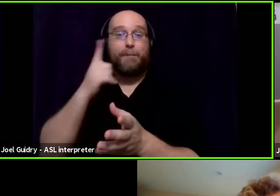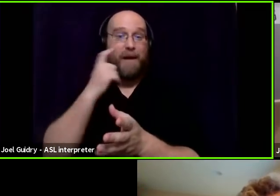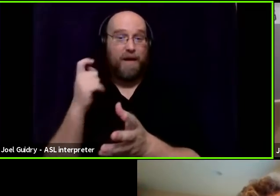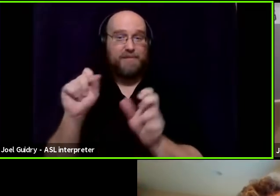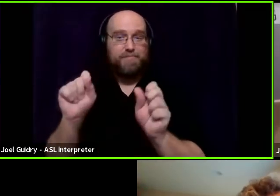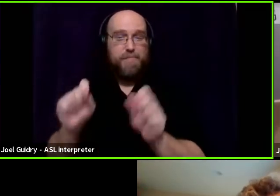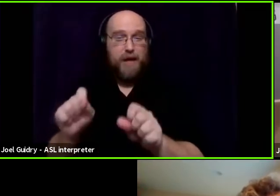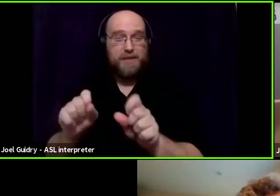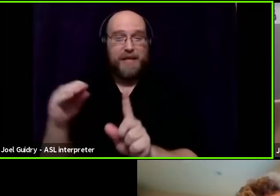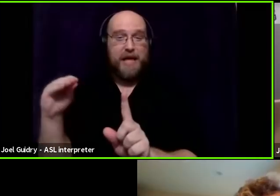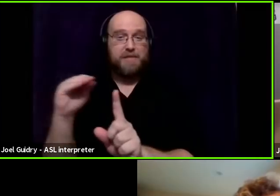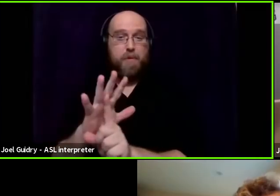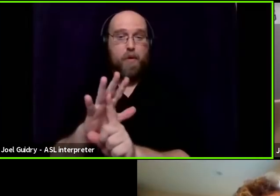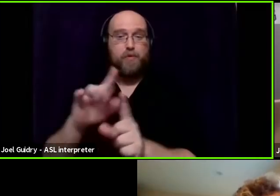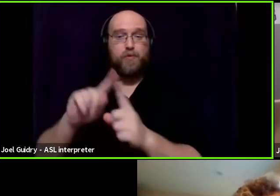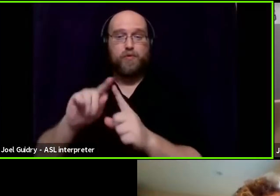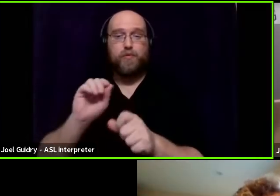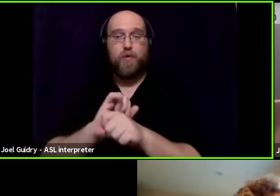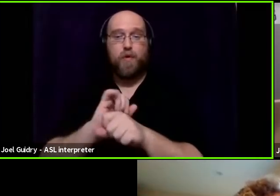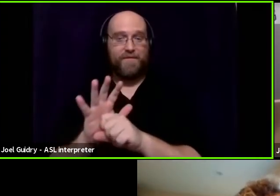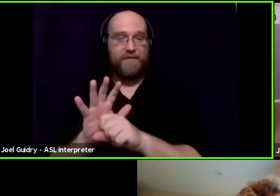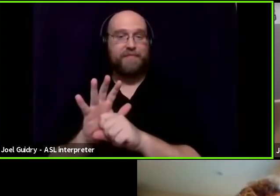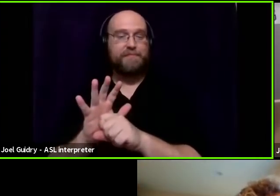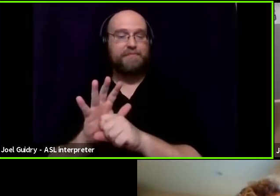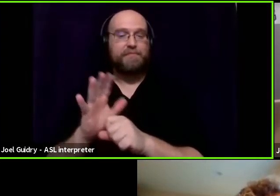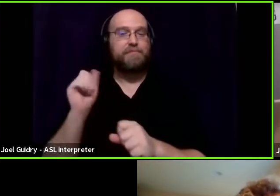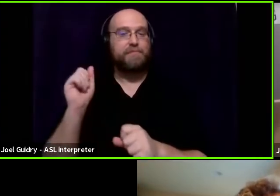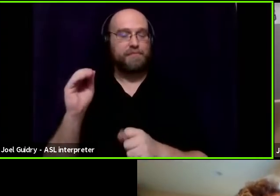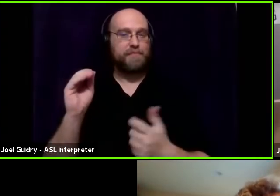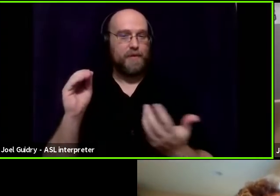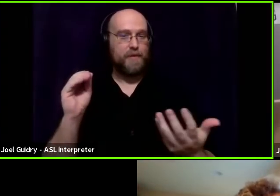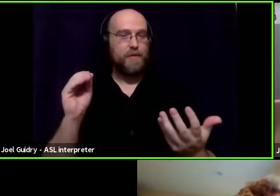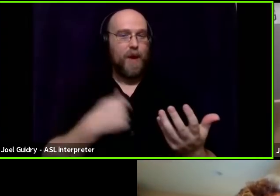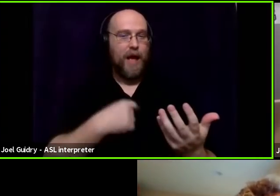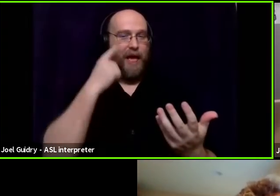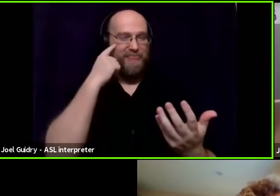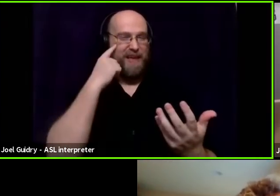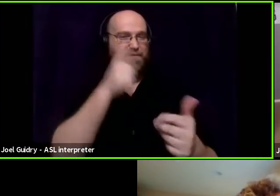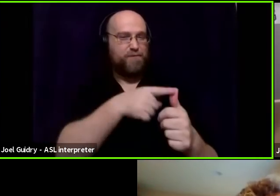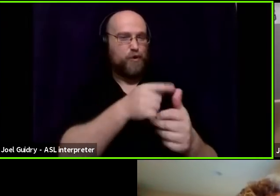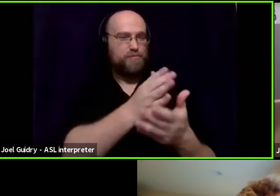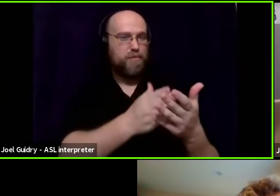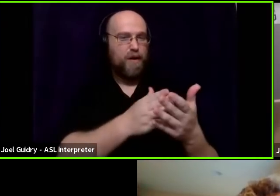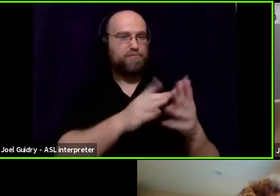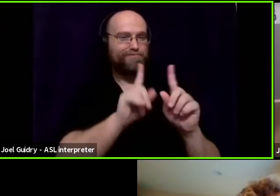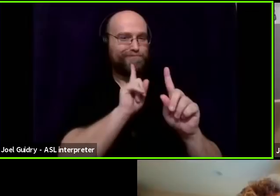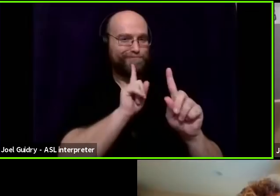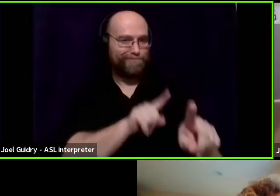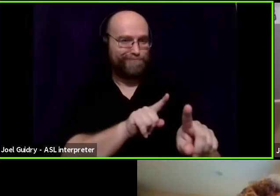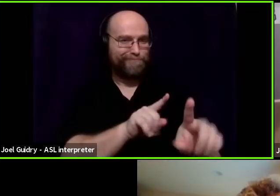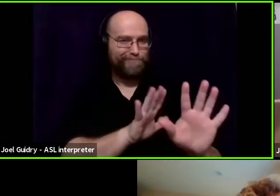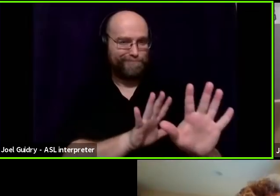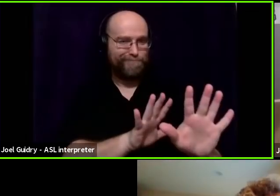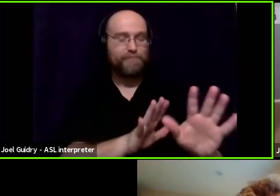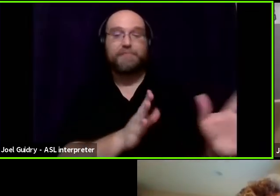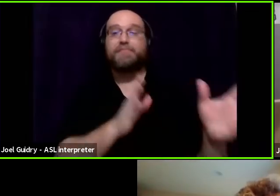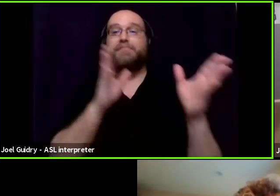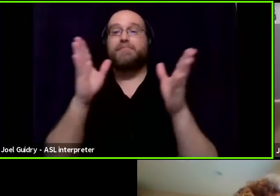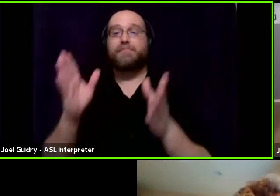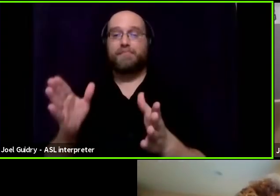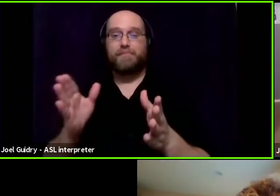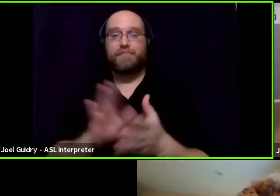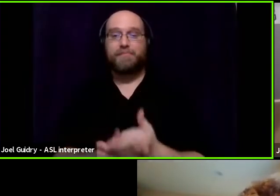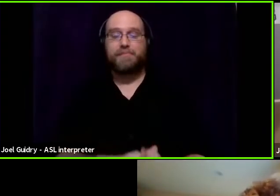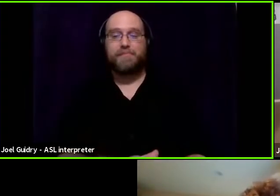COVID. So I think that kind of covers that first part. In terms of who's going to